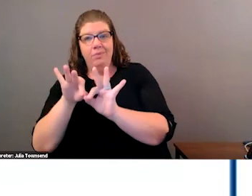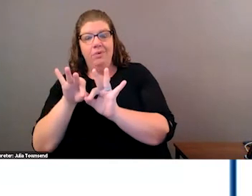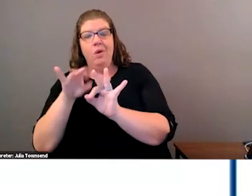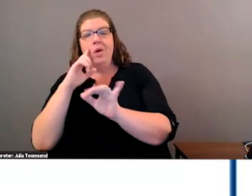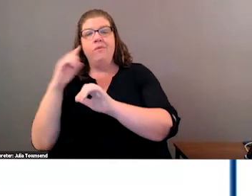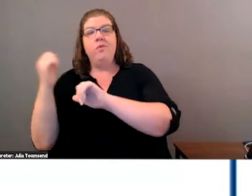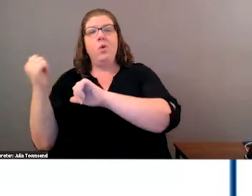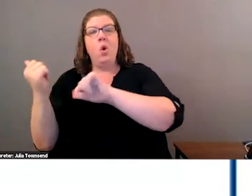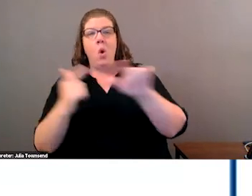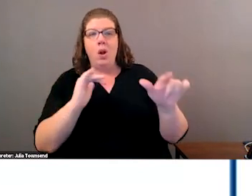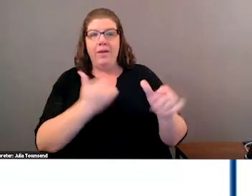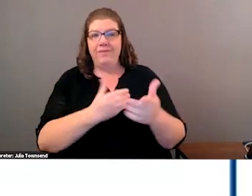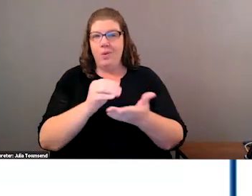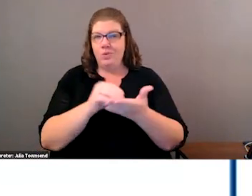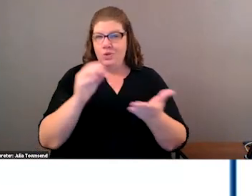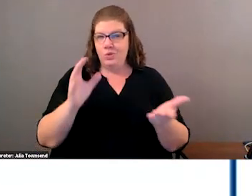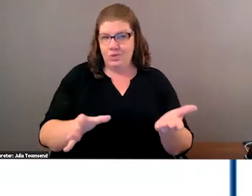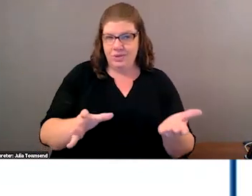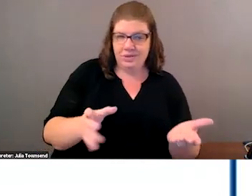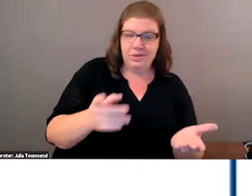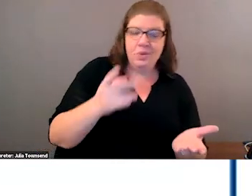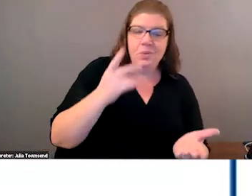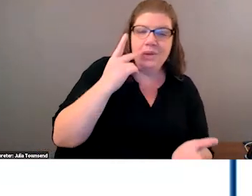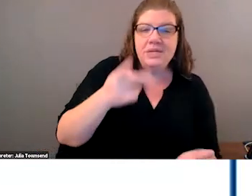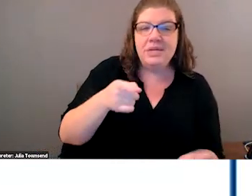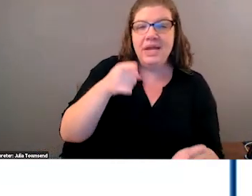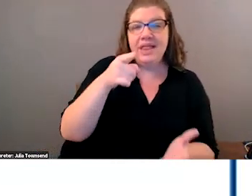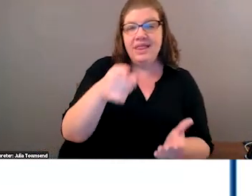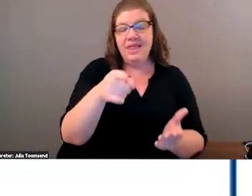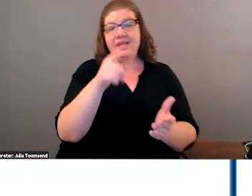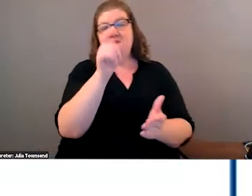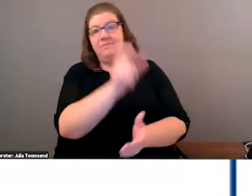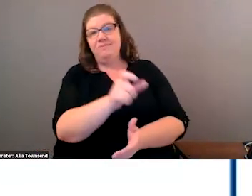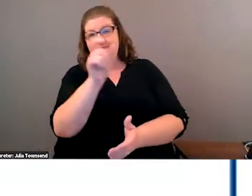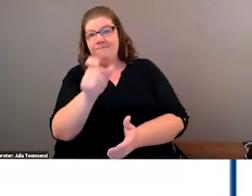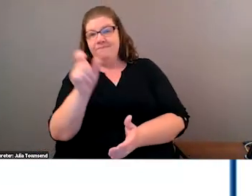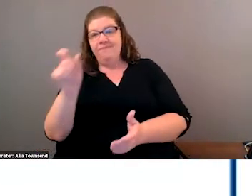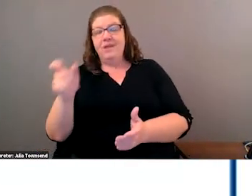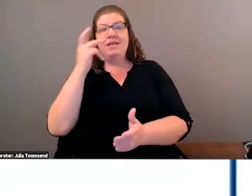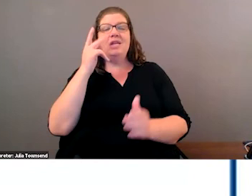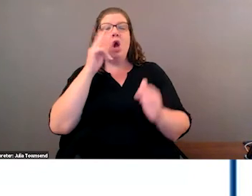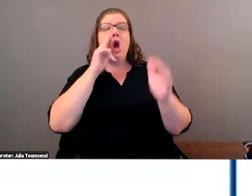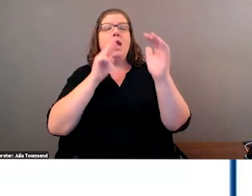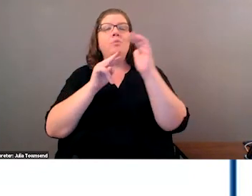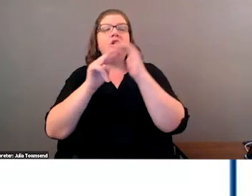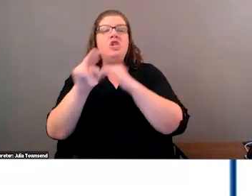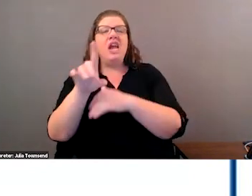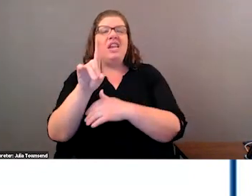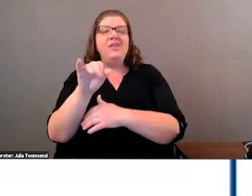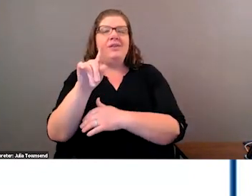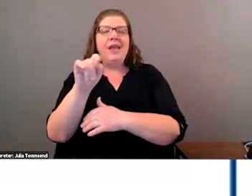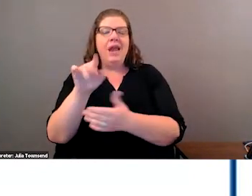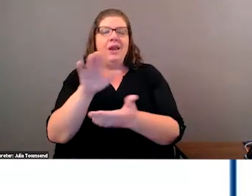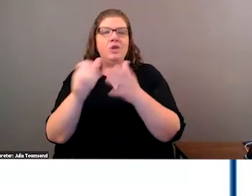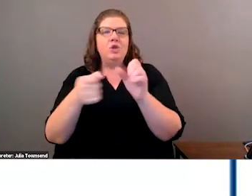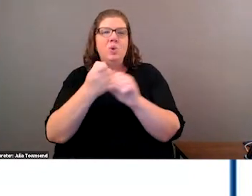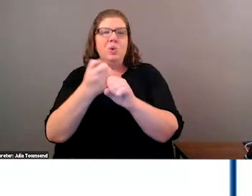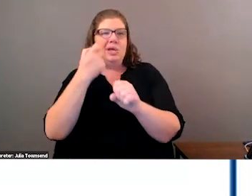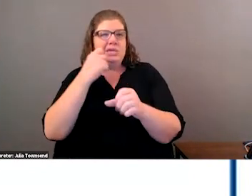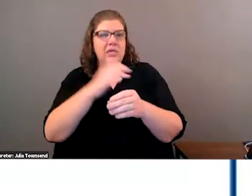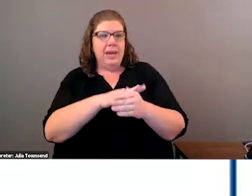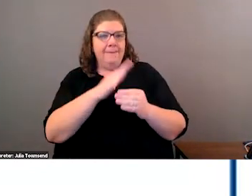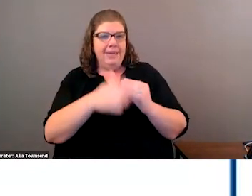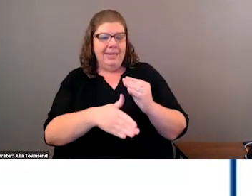our students. We see that in this display, we can see, and this is based on our projected data from the school year we just completed, we can see